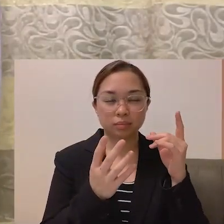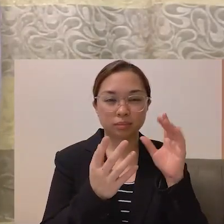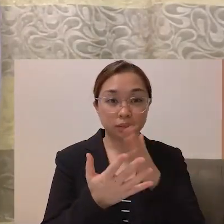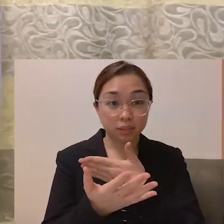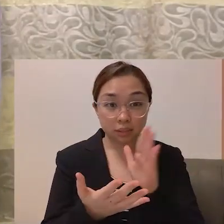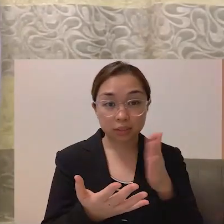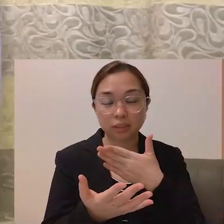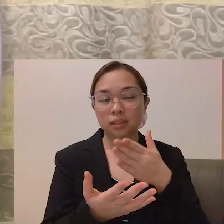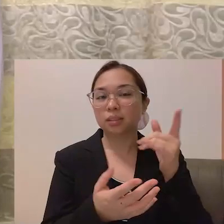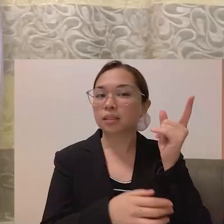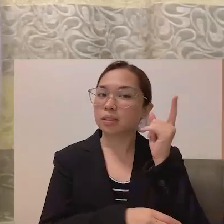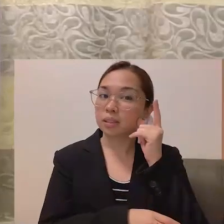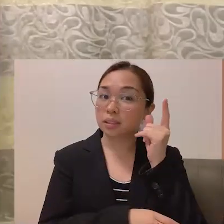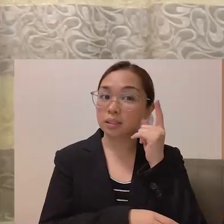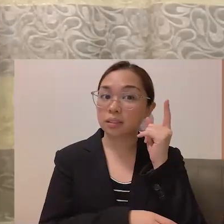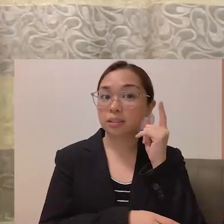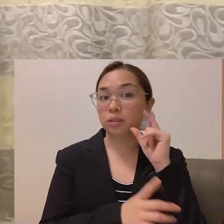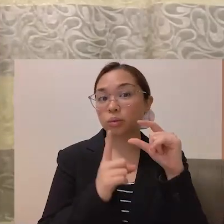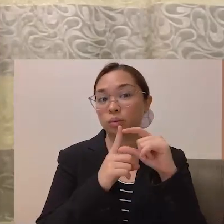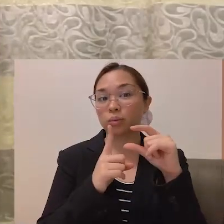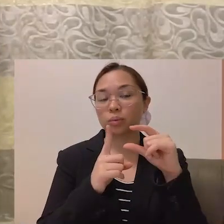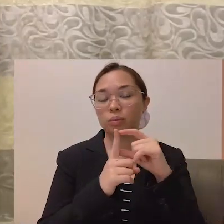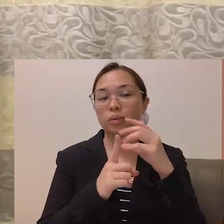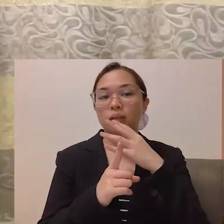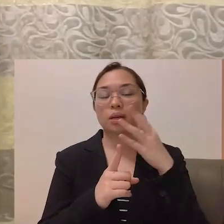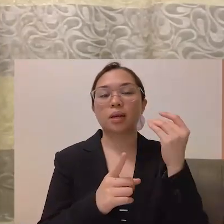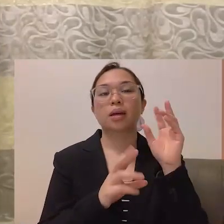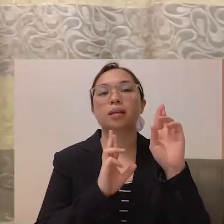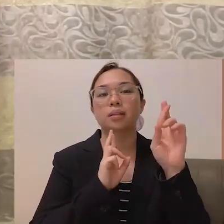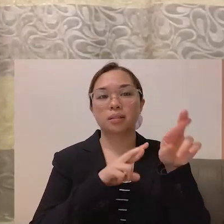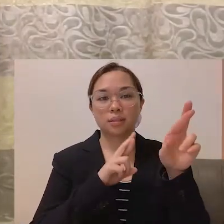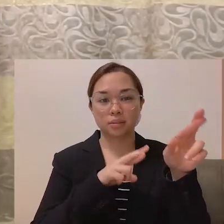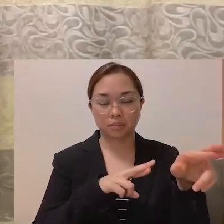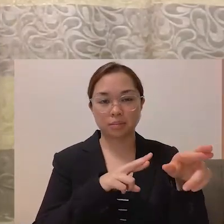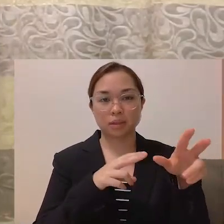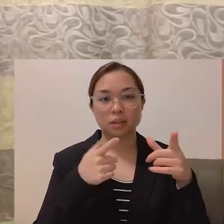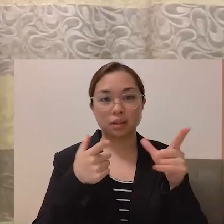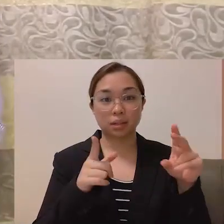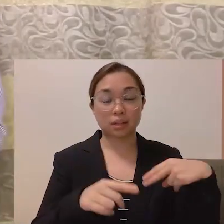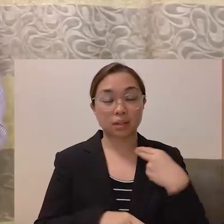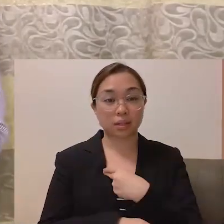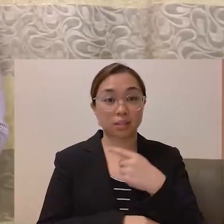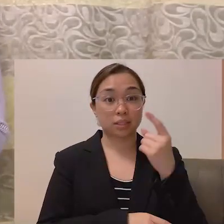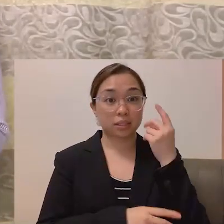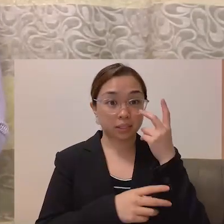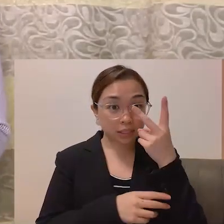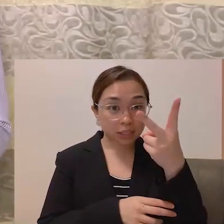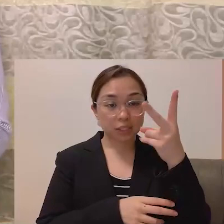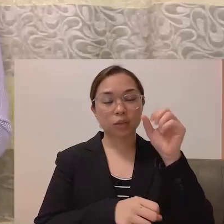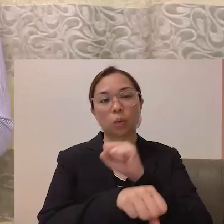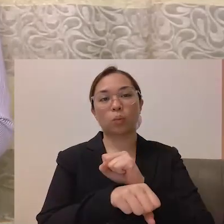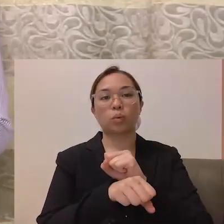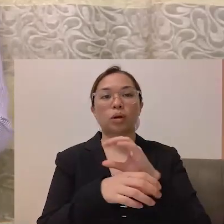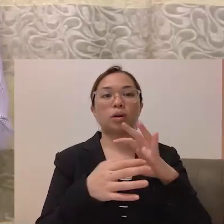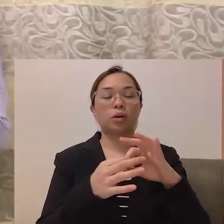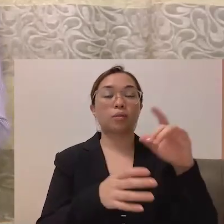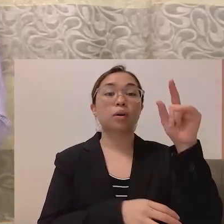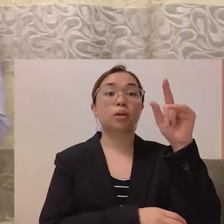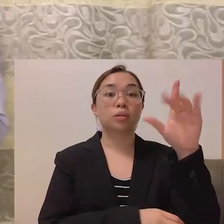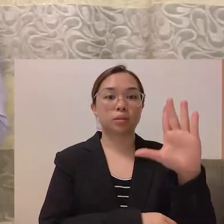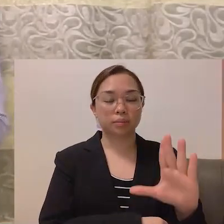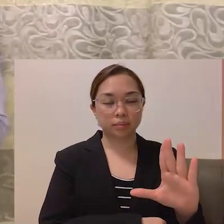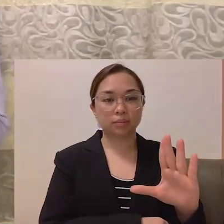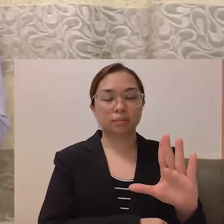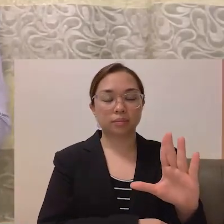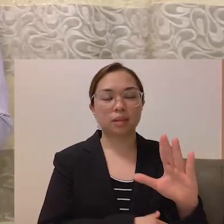and responding. Come behold the works of the Lord. Let us be still and know that He is God. Let us exalt